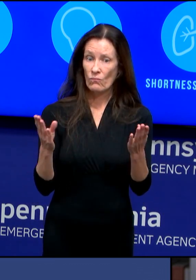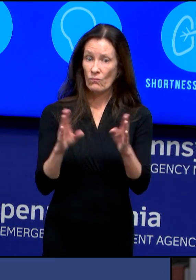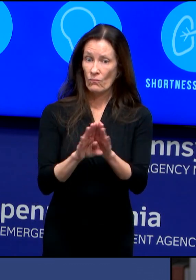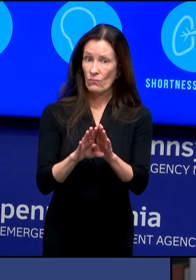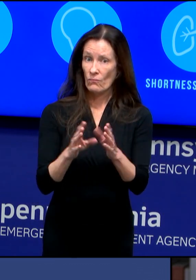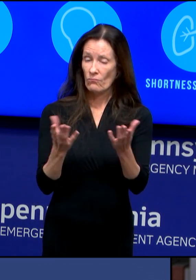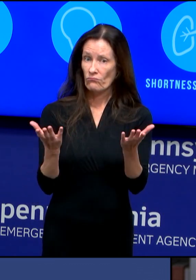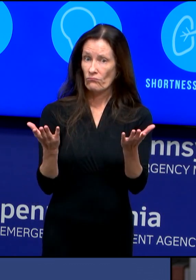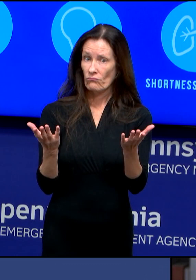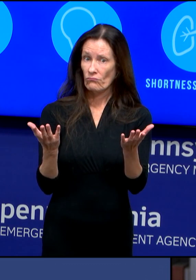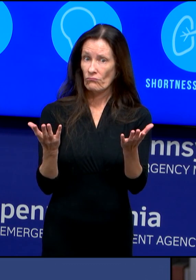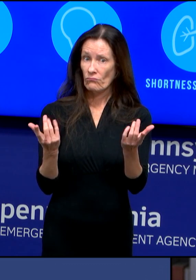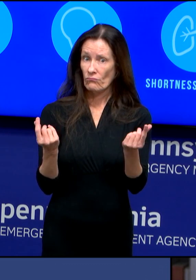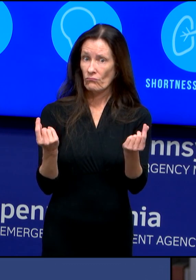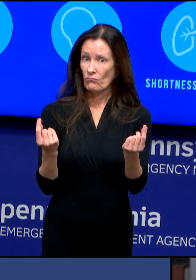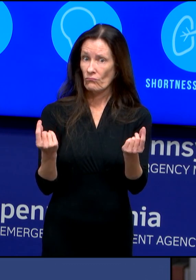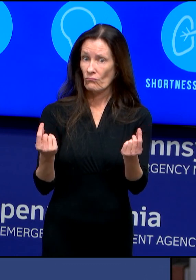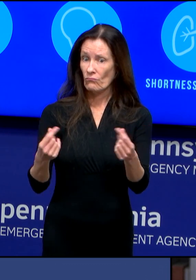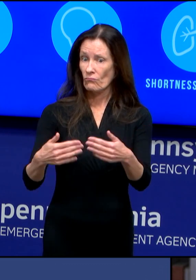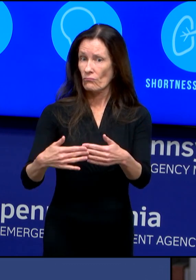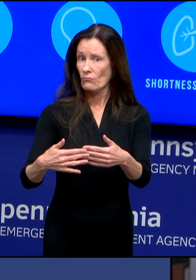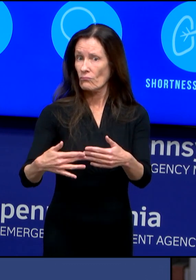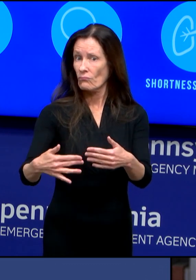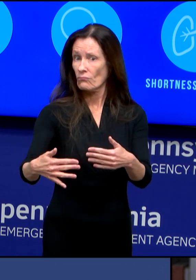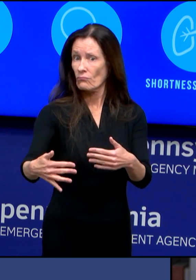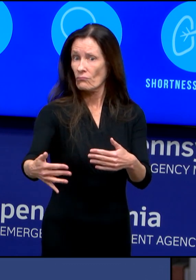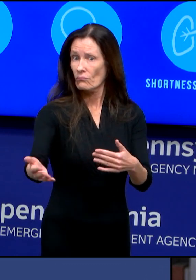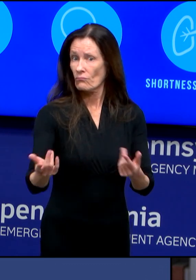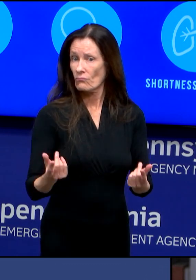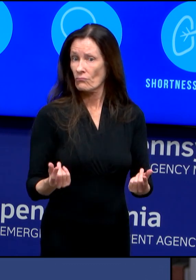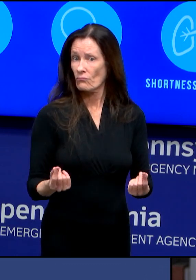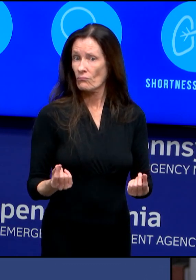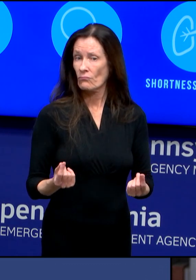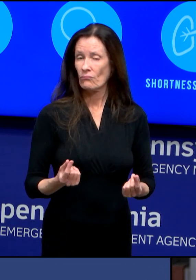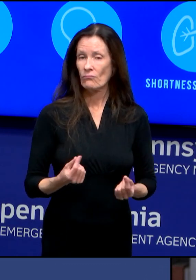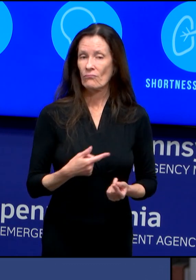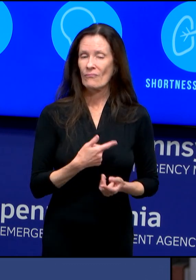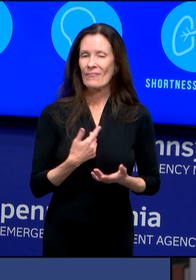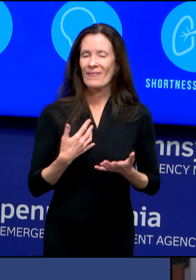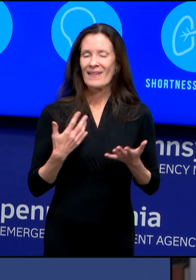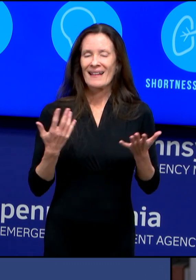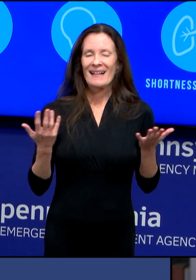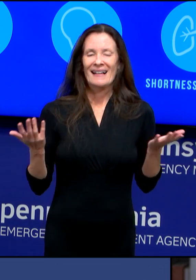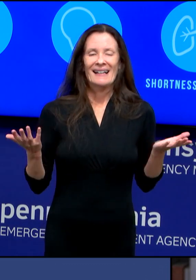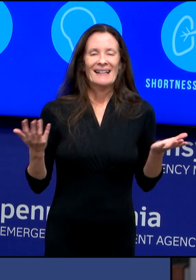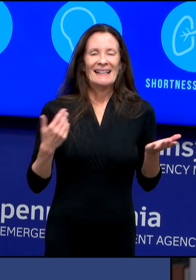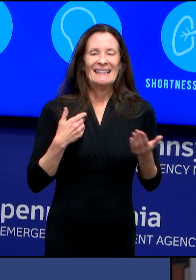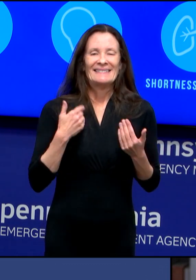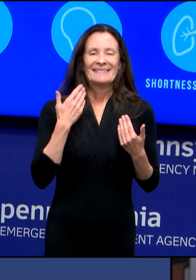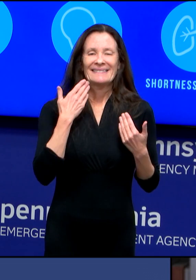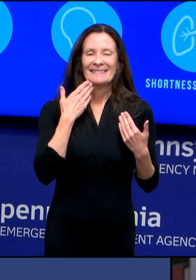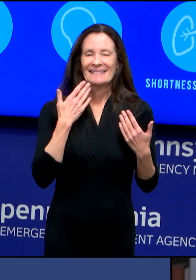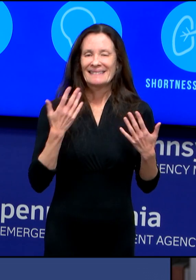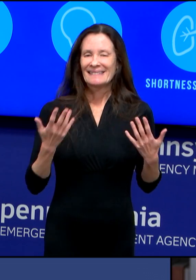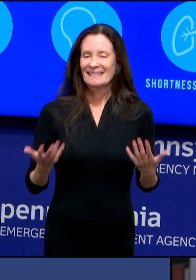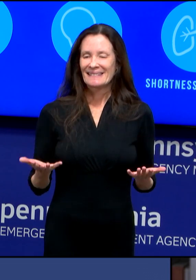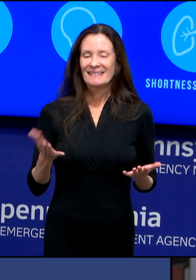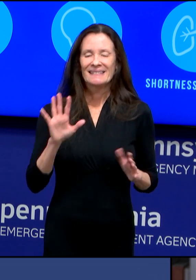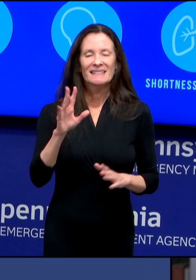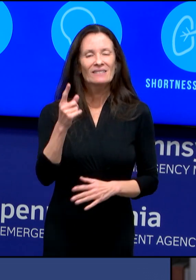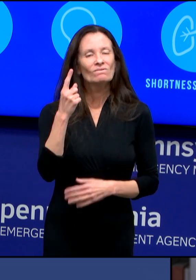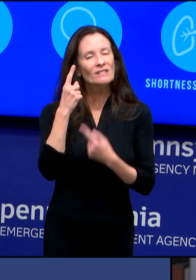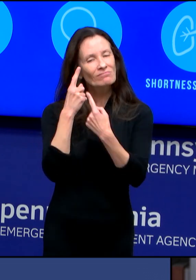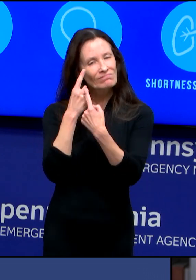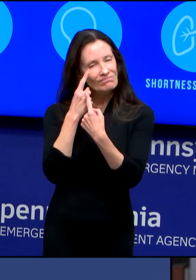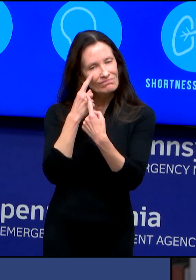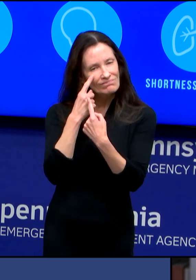I'm leaving open the option that I will do this right now for another 2 weeks, and that's the only